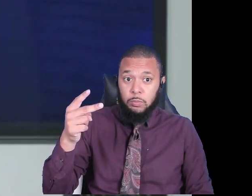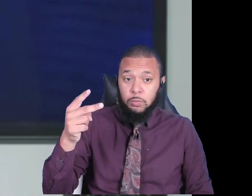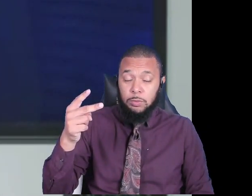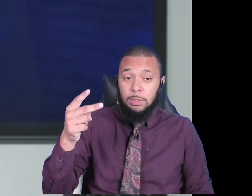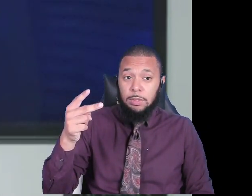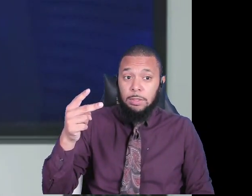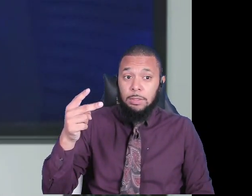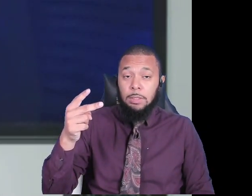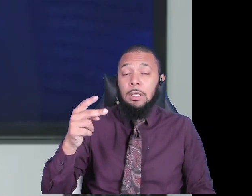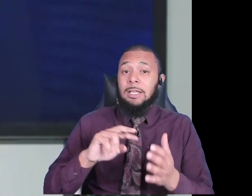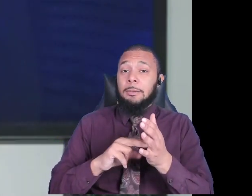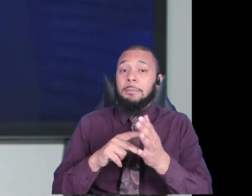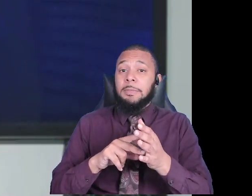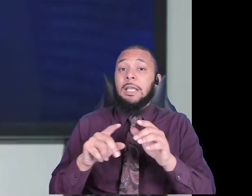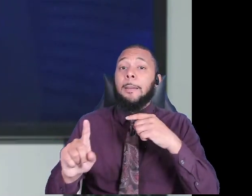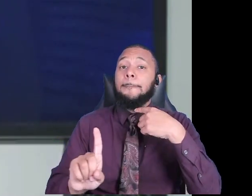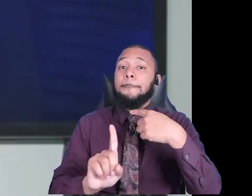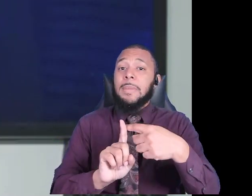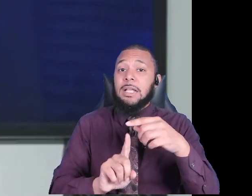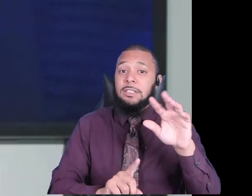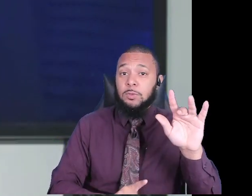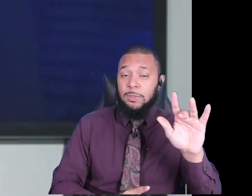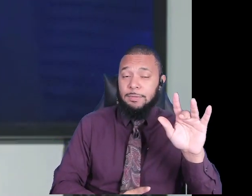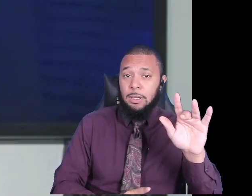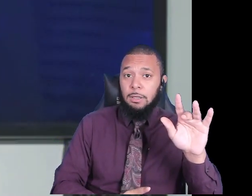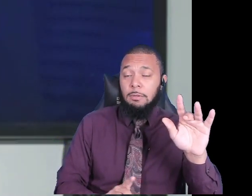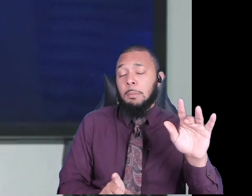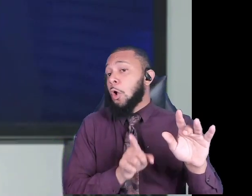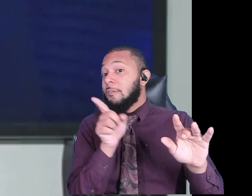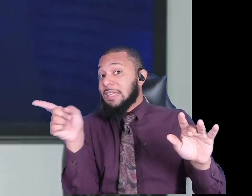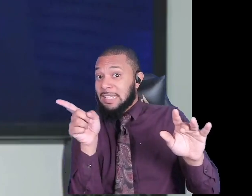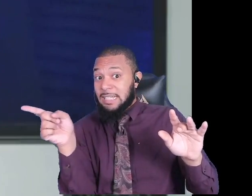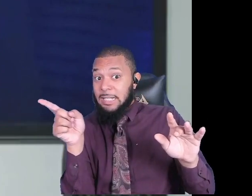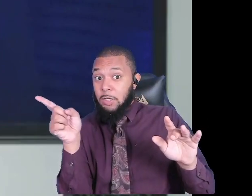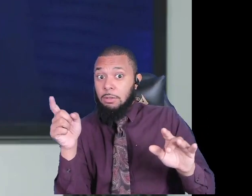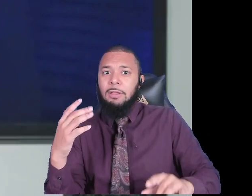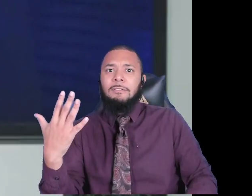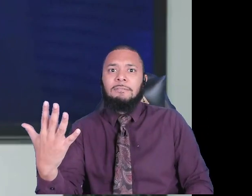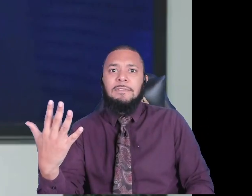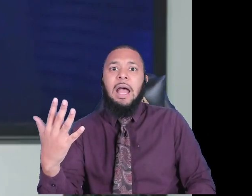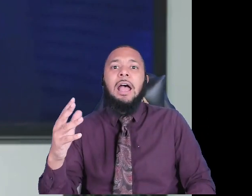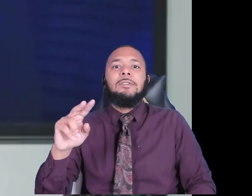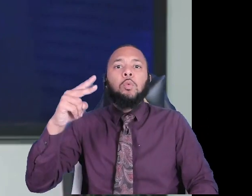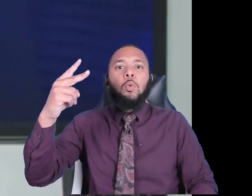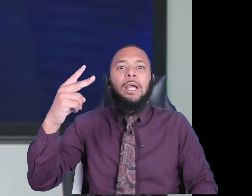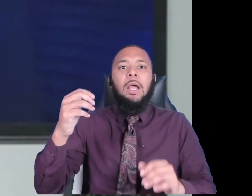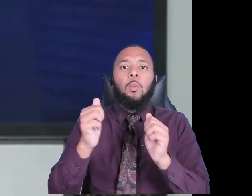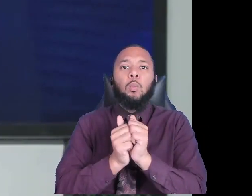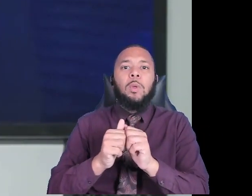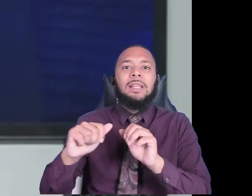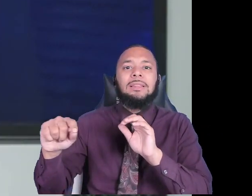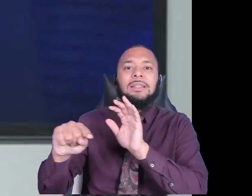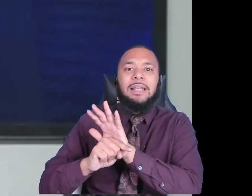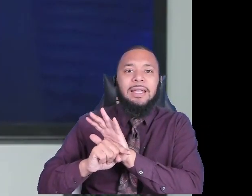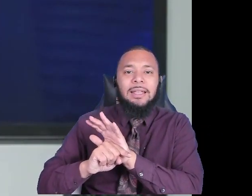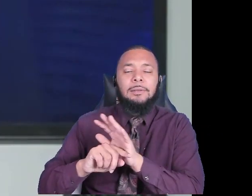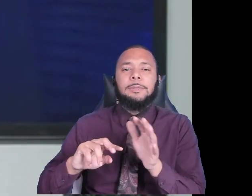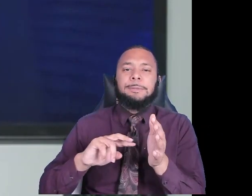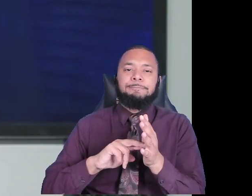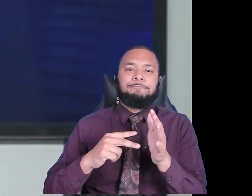which is positive 25, but over here we would have had 5 squared with a minus sign in front, and then that would have